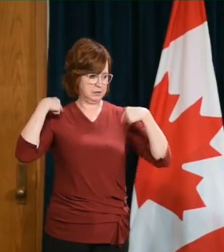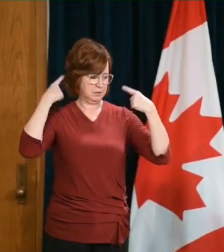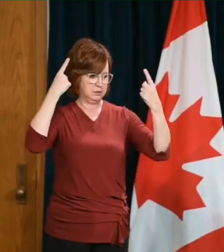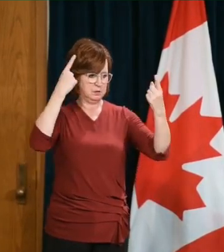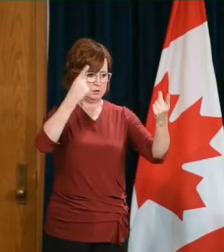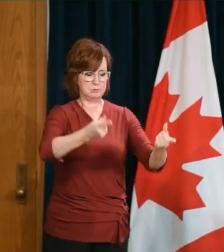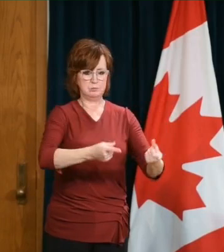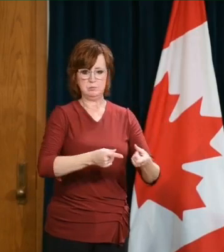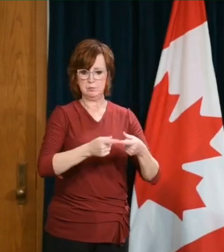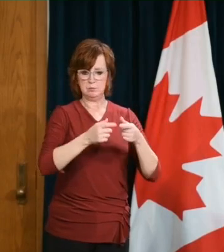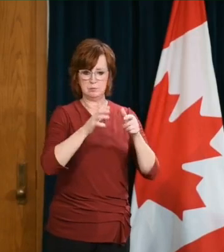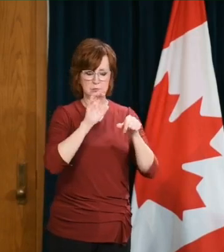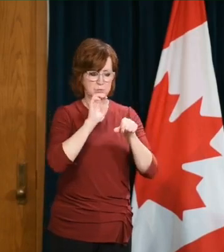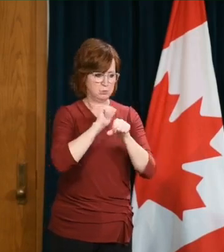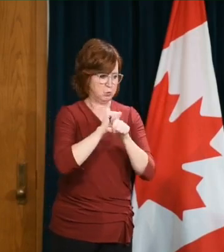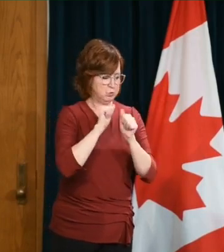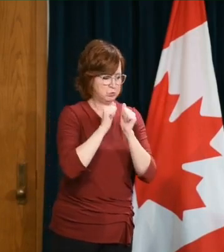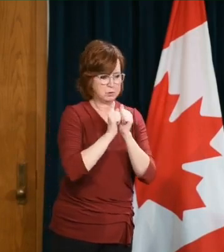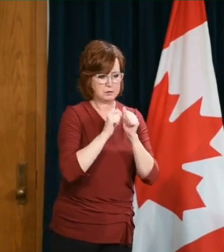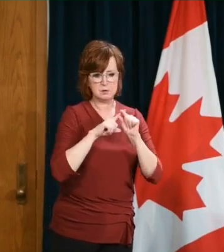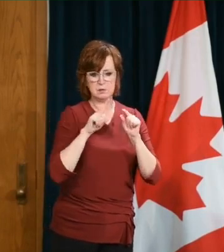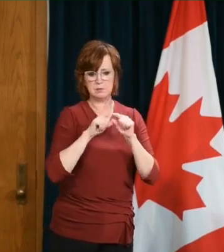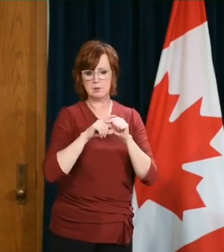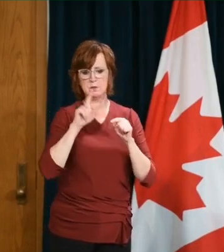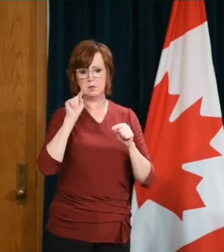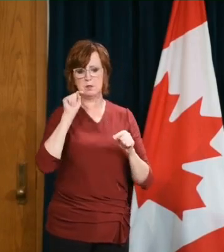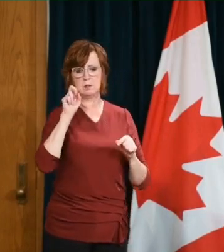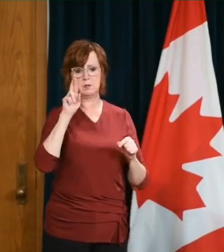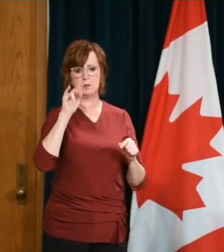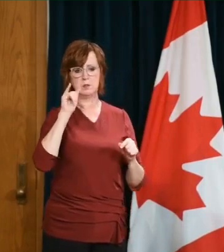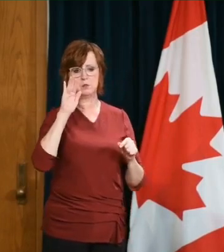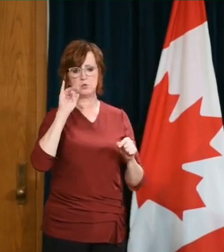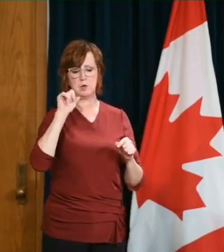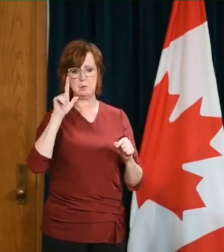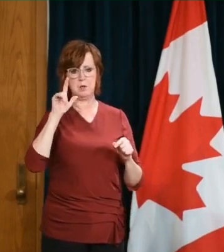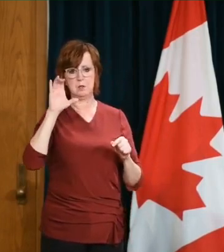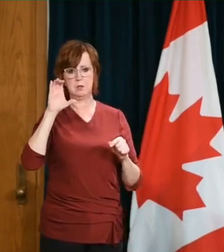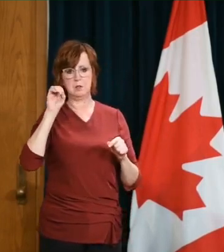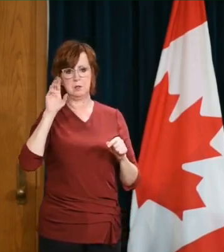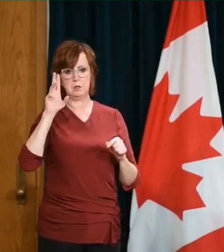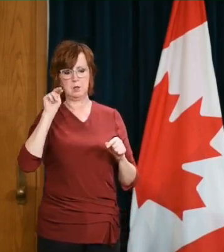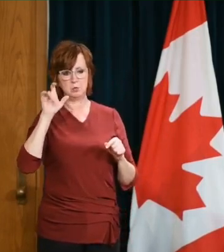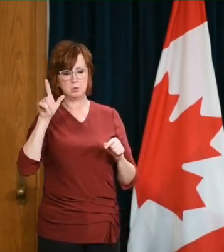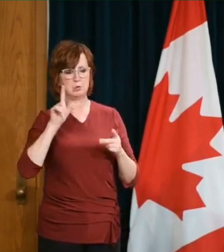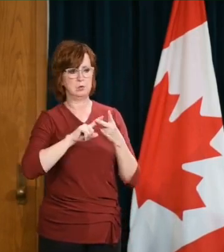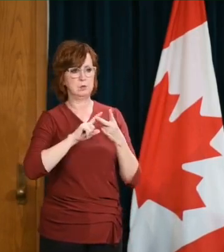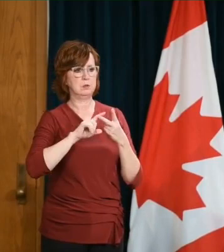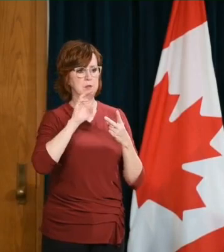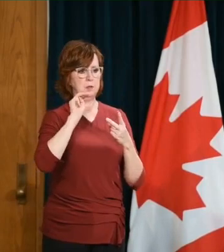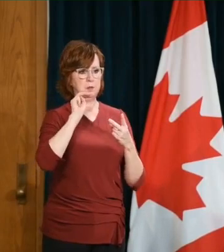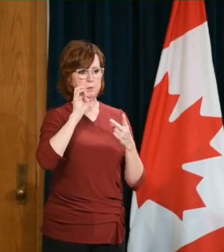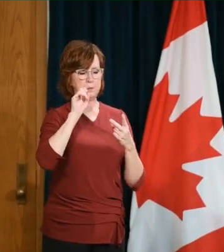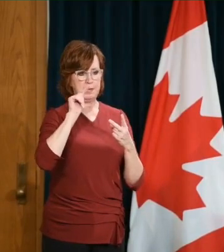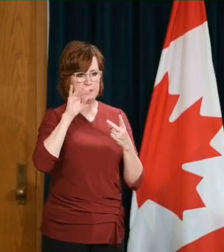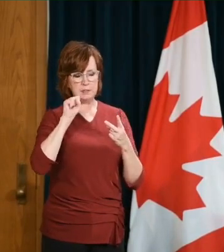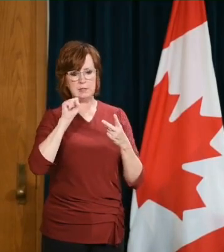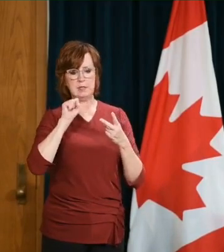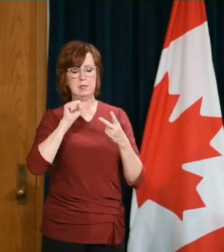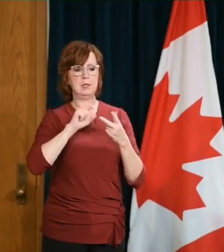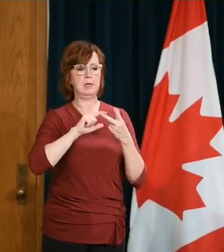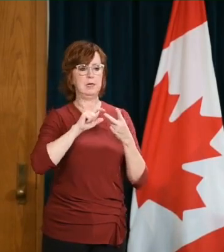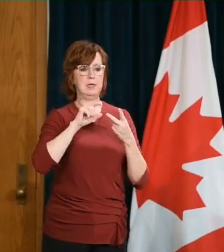with nations, and with both Métis Nation Saskatchewan and the FSIN, and we continue to have good conversations about how we can